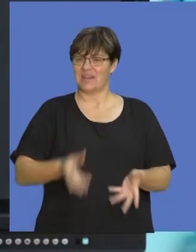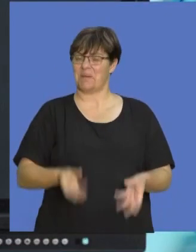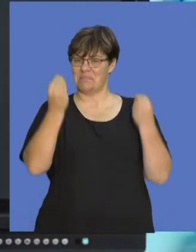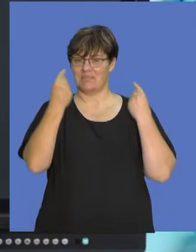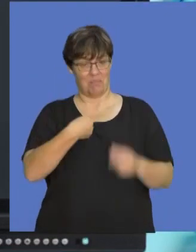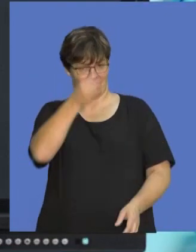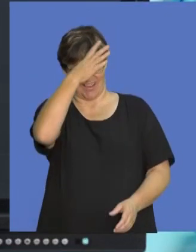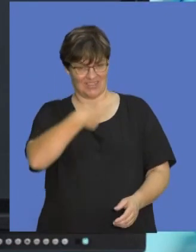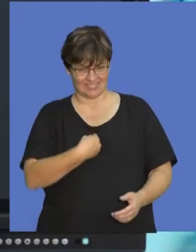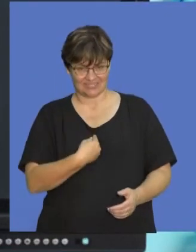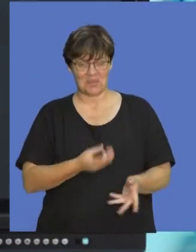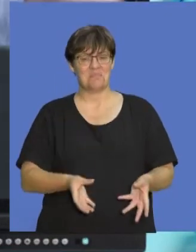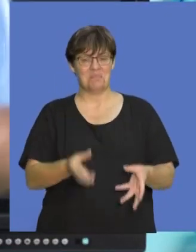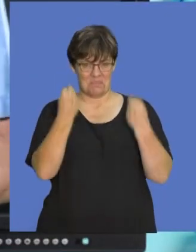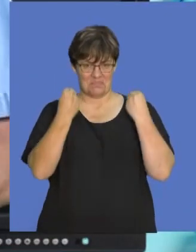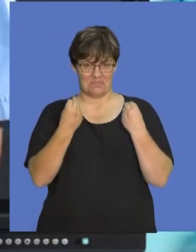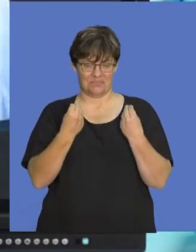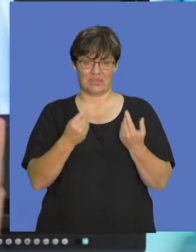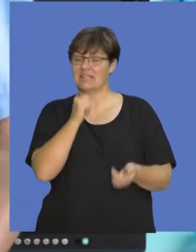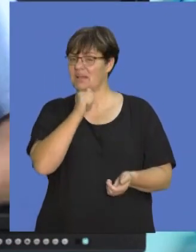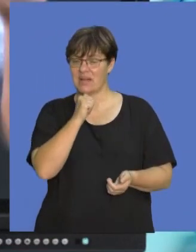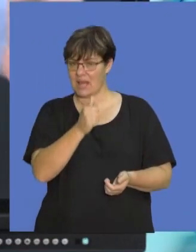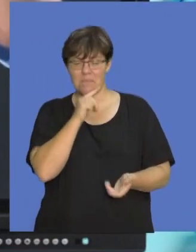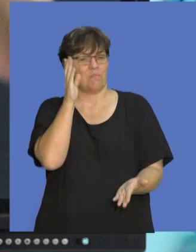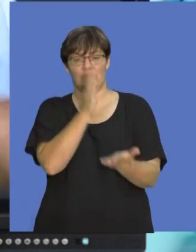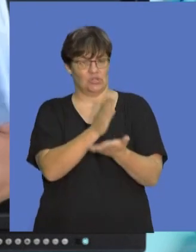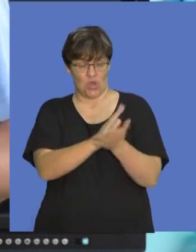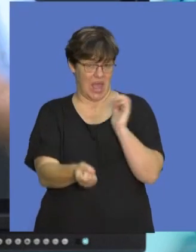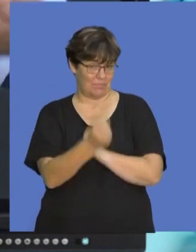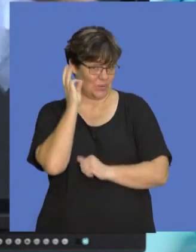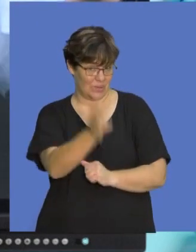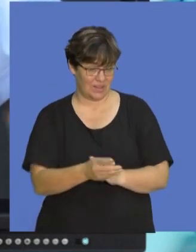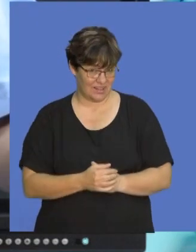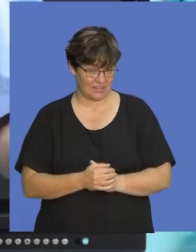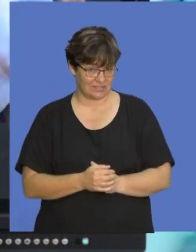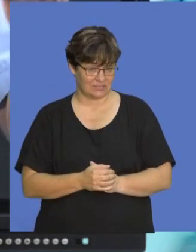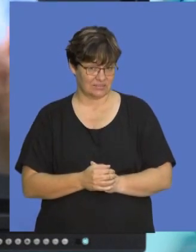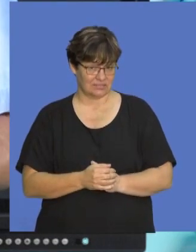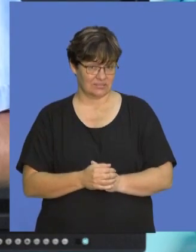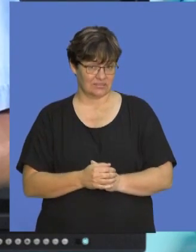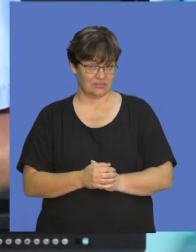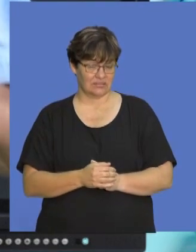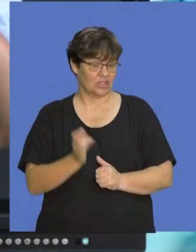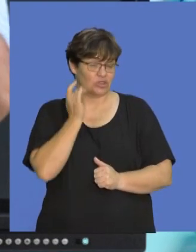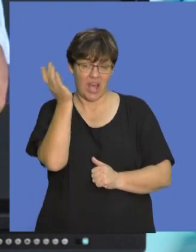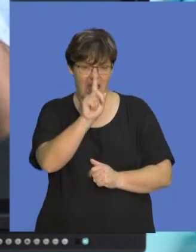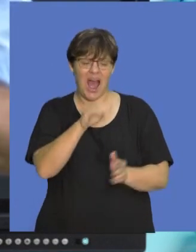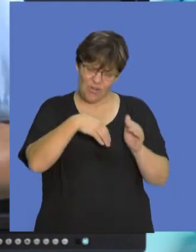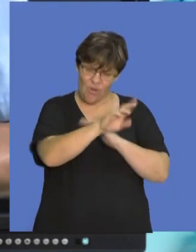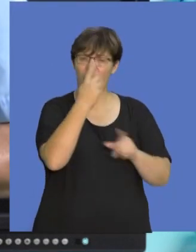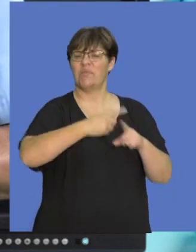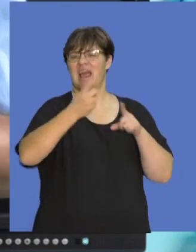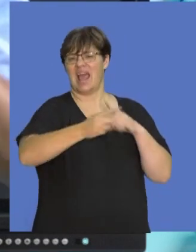works. Ah, there's a white sock. Aren't I clever? I got it, just even though I wasn't sure it was going to happen. Don't